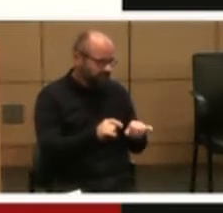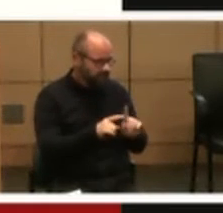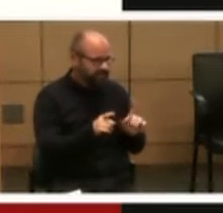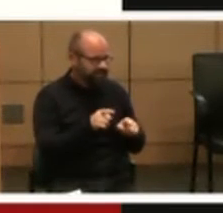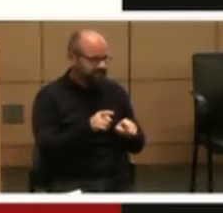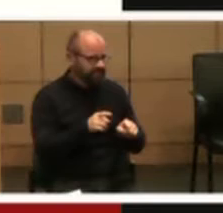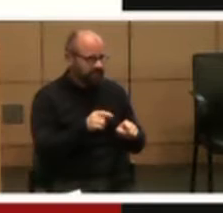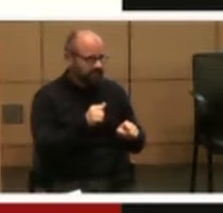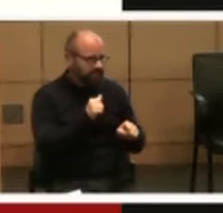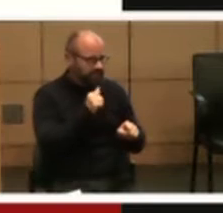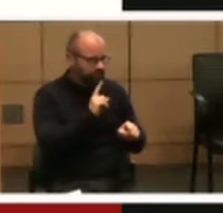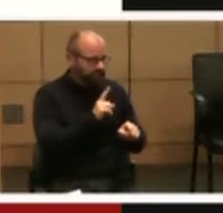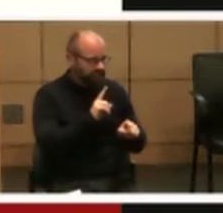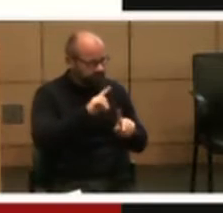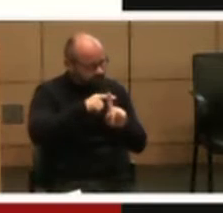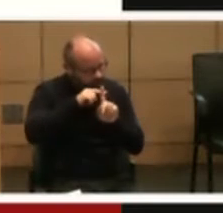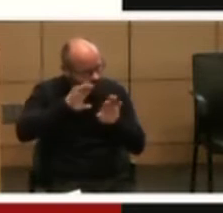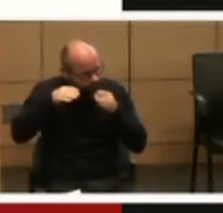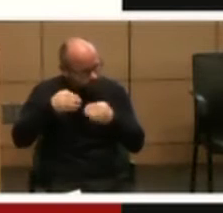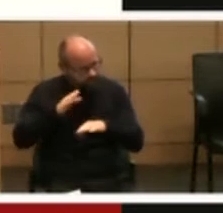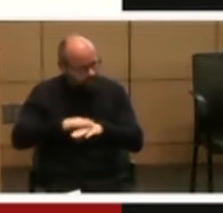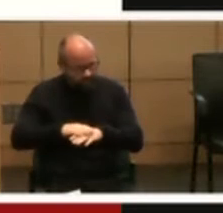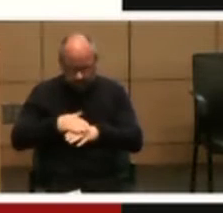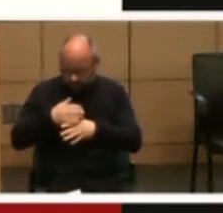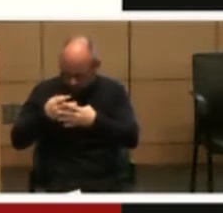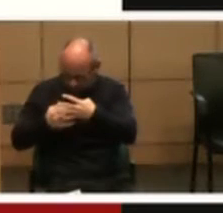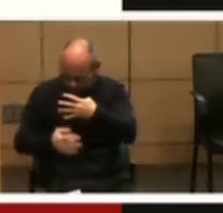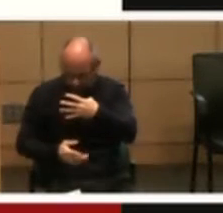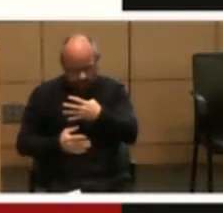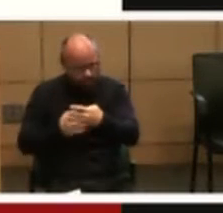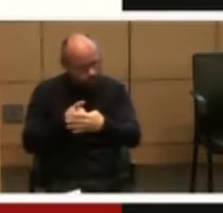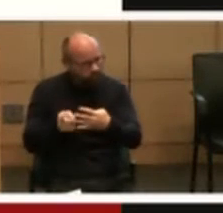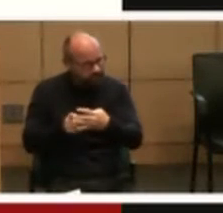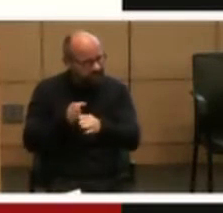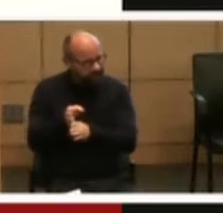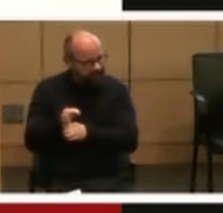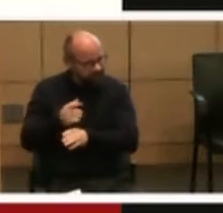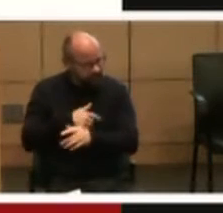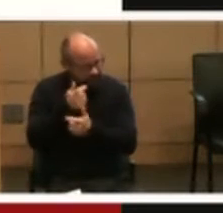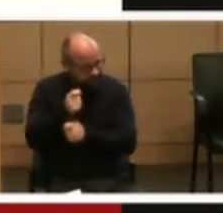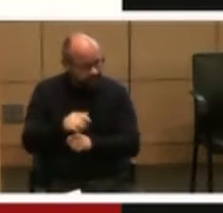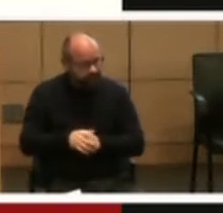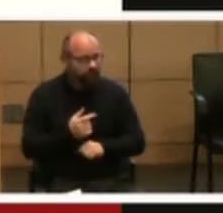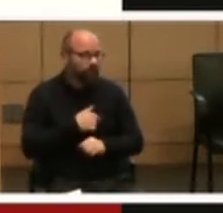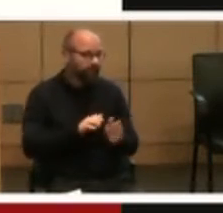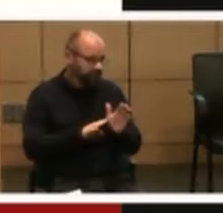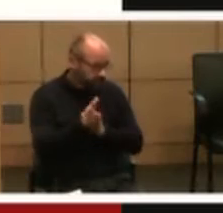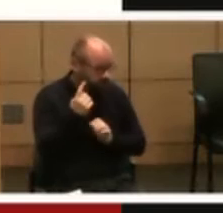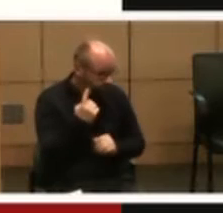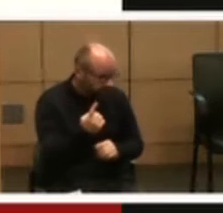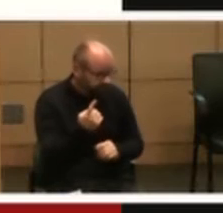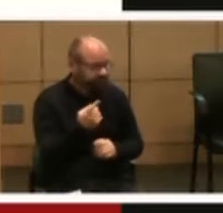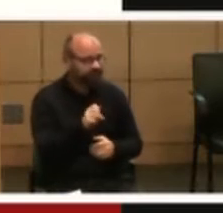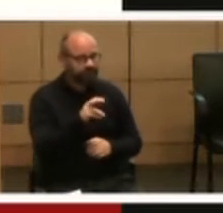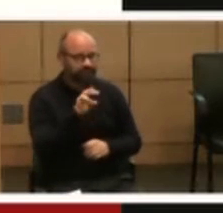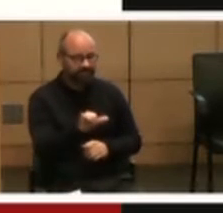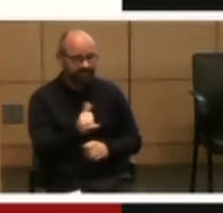interested in for these kids. So we developed what was called the Hearing Environments and Reflection on Quality of Life Survey